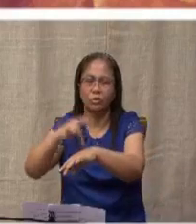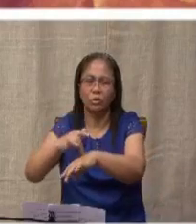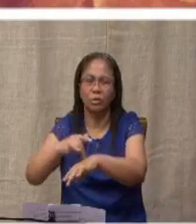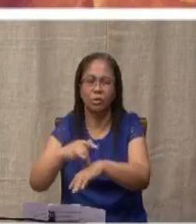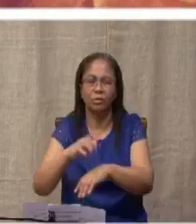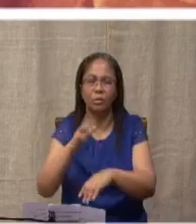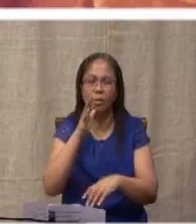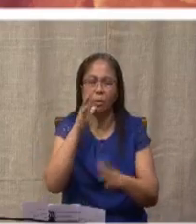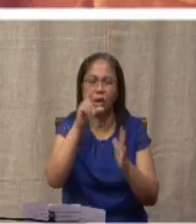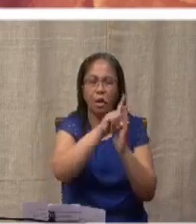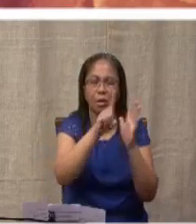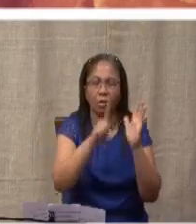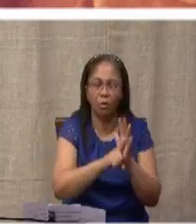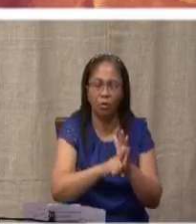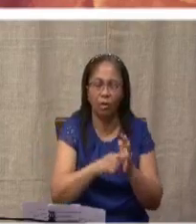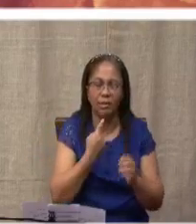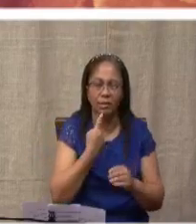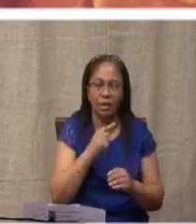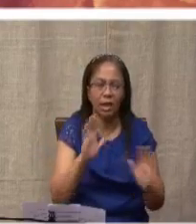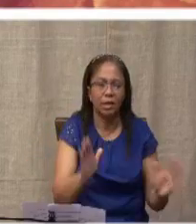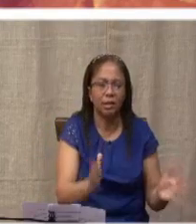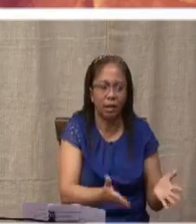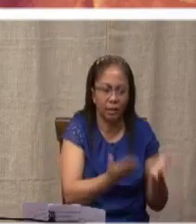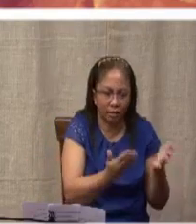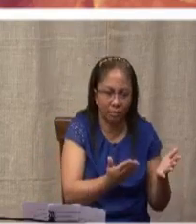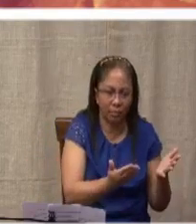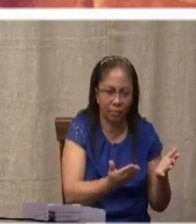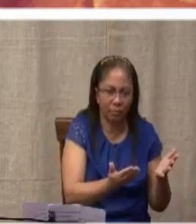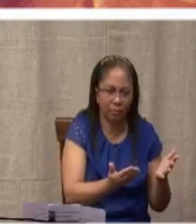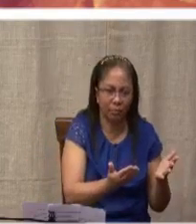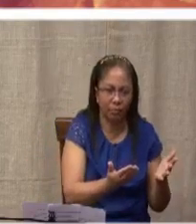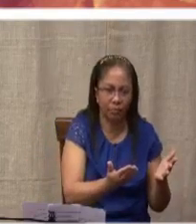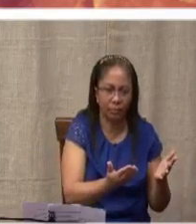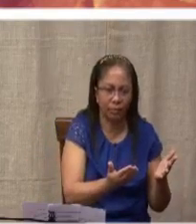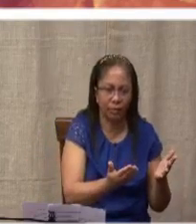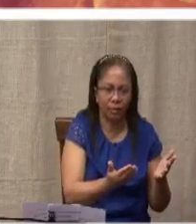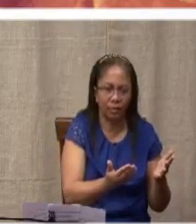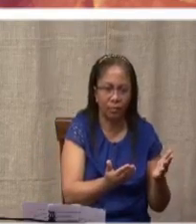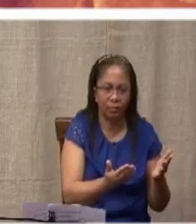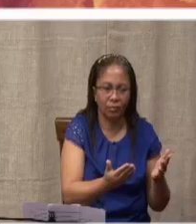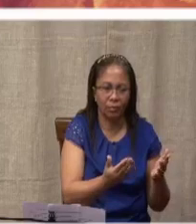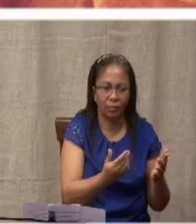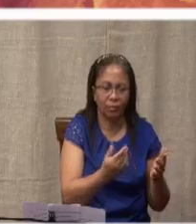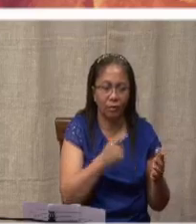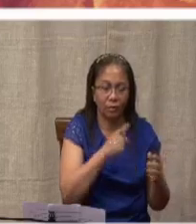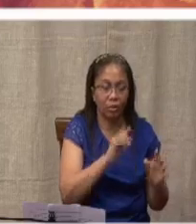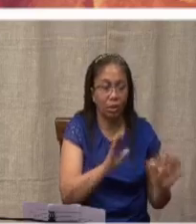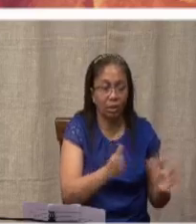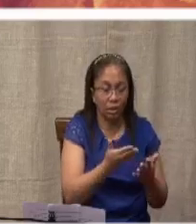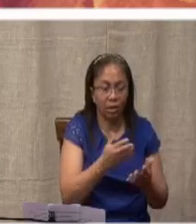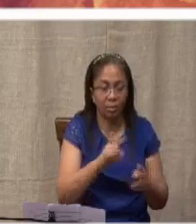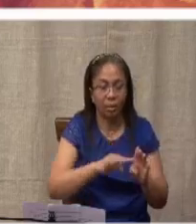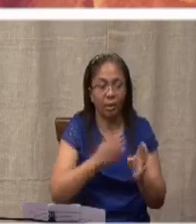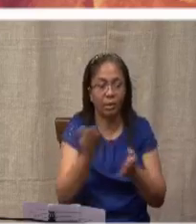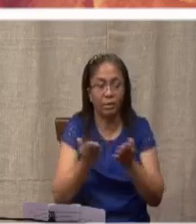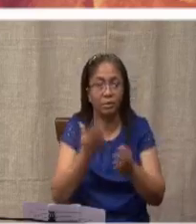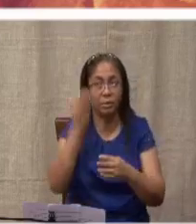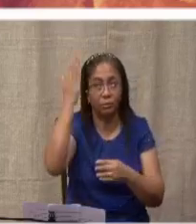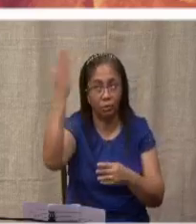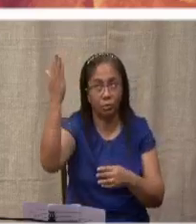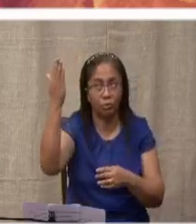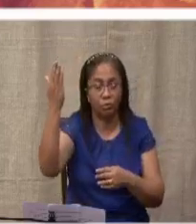mother-in-law and said to her get up and she got out of her bed and started to serve